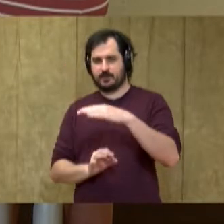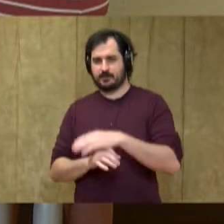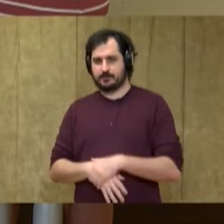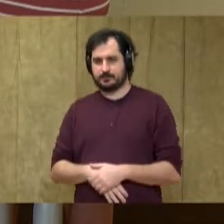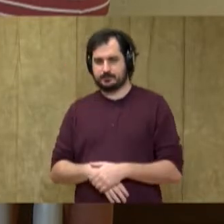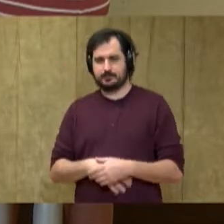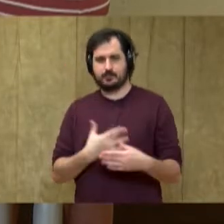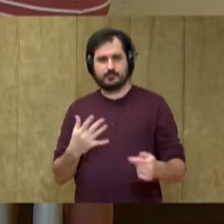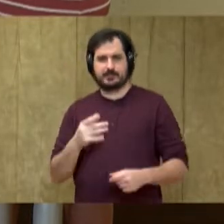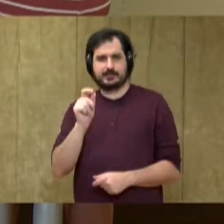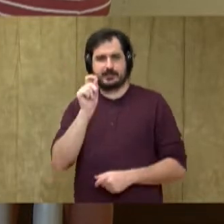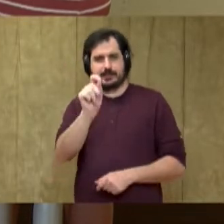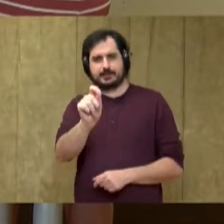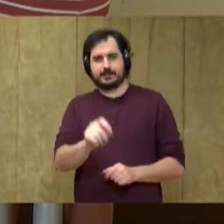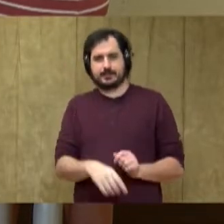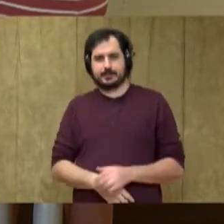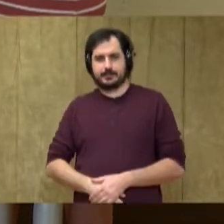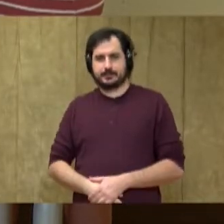What's the decimal?